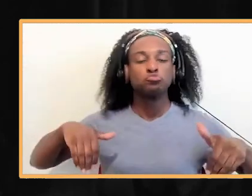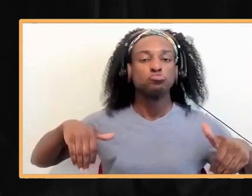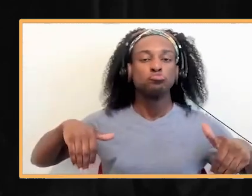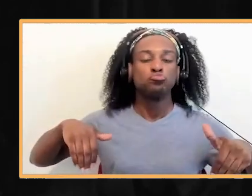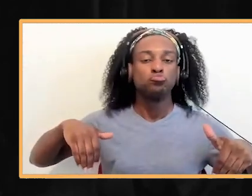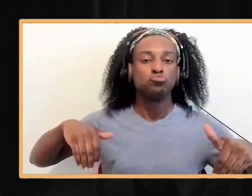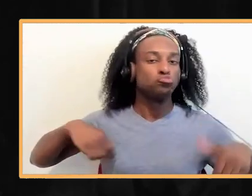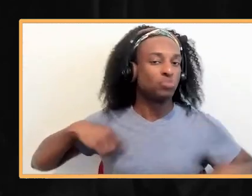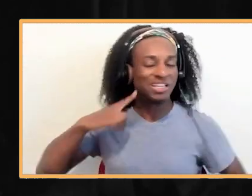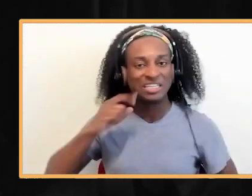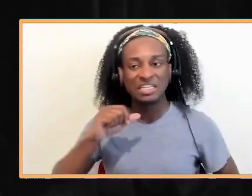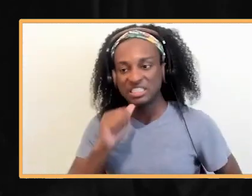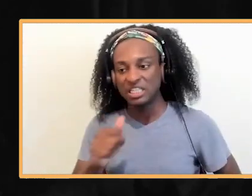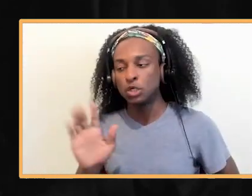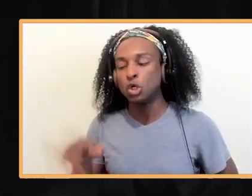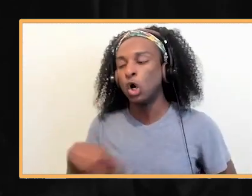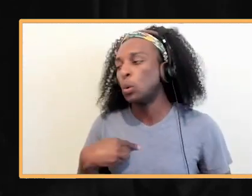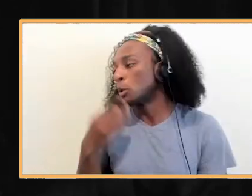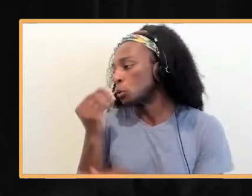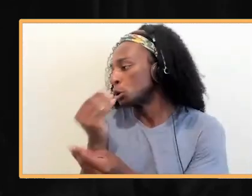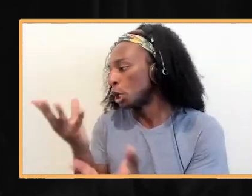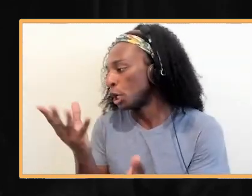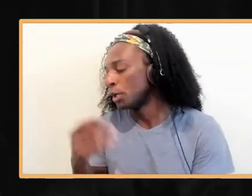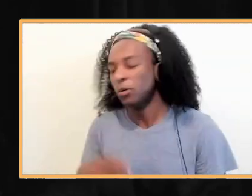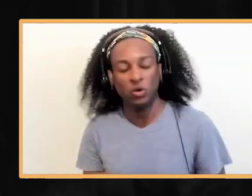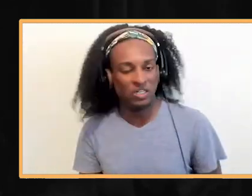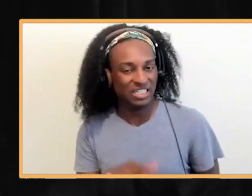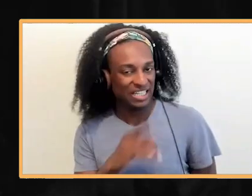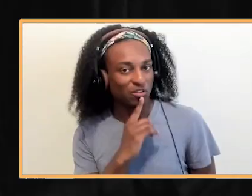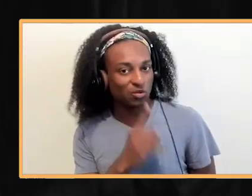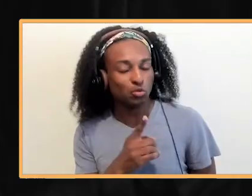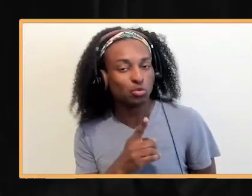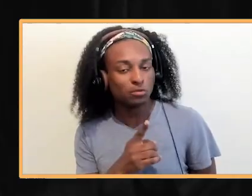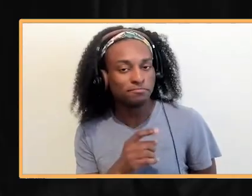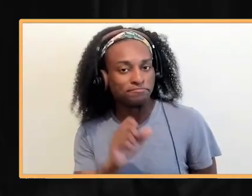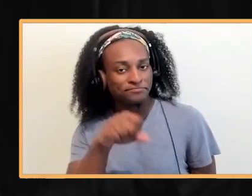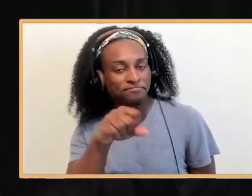which I think is true. I do think that's a thing. I do think that